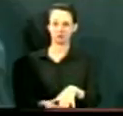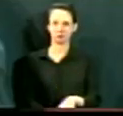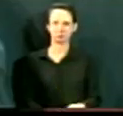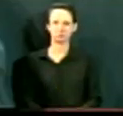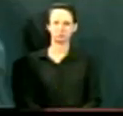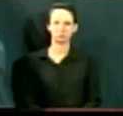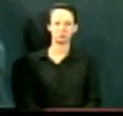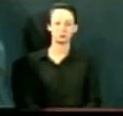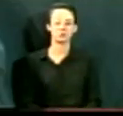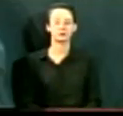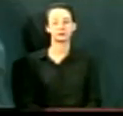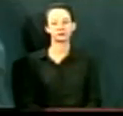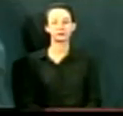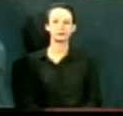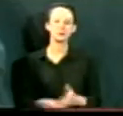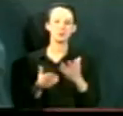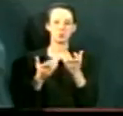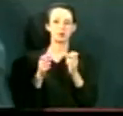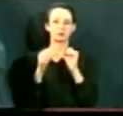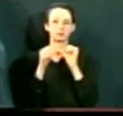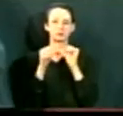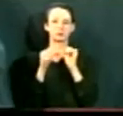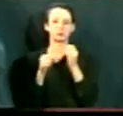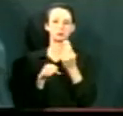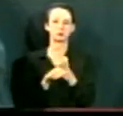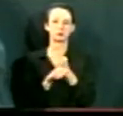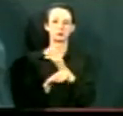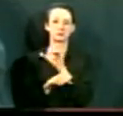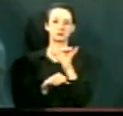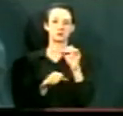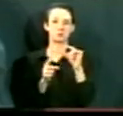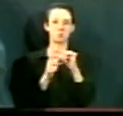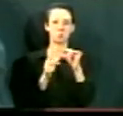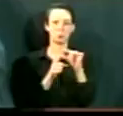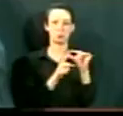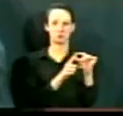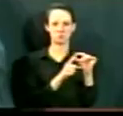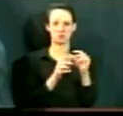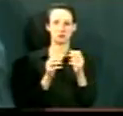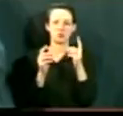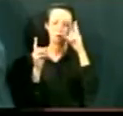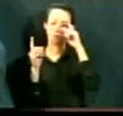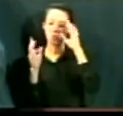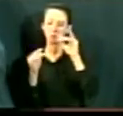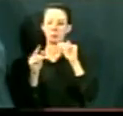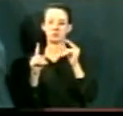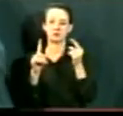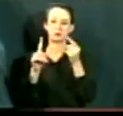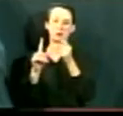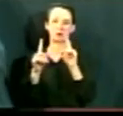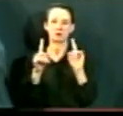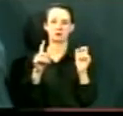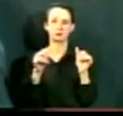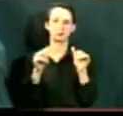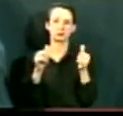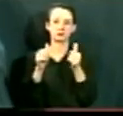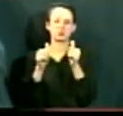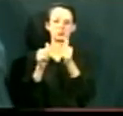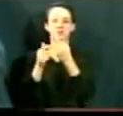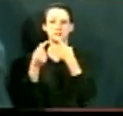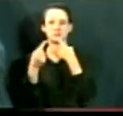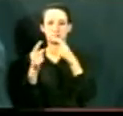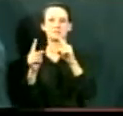But we wanted to continue the language in hopes that we could continue to get close to that goal. I don't know if